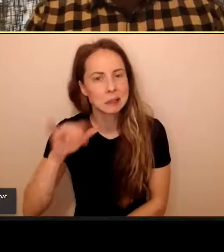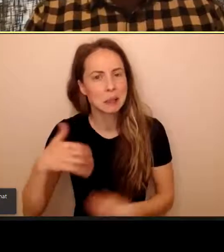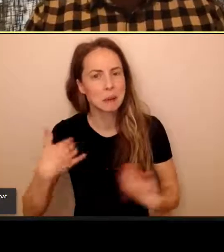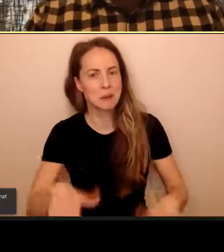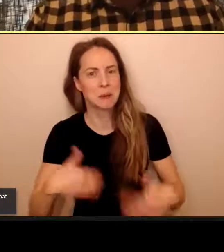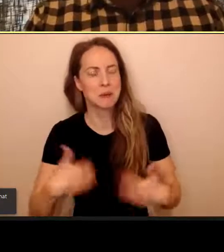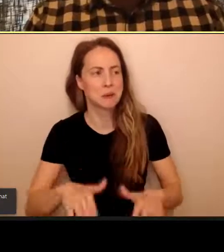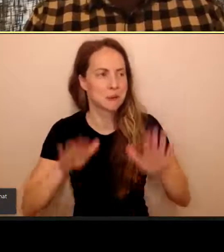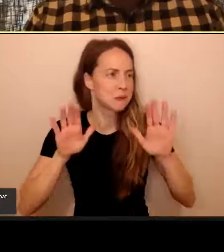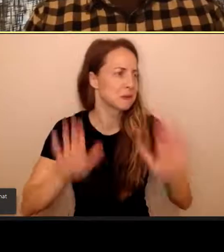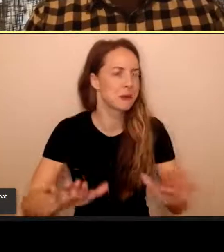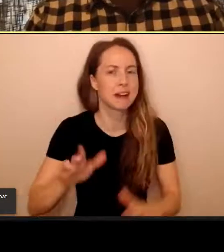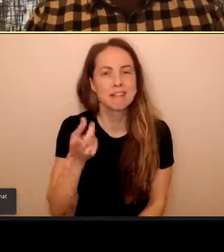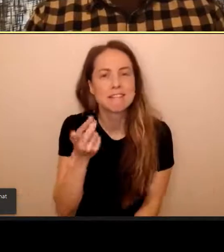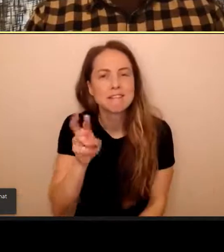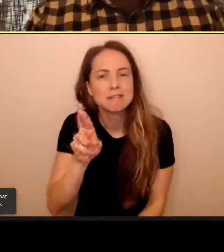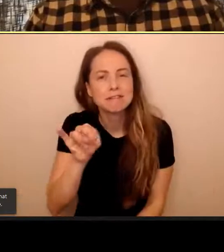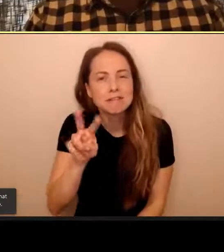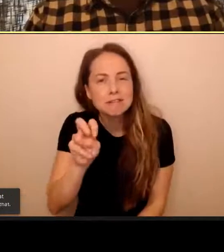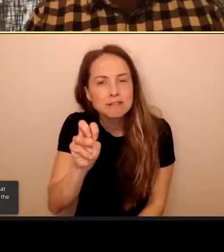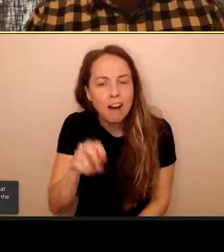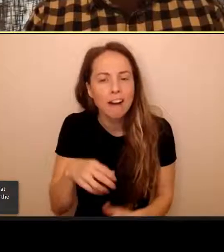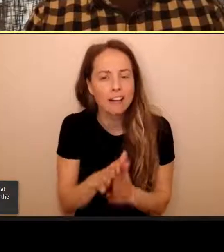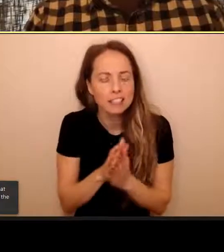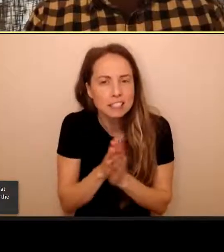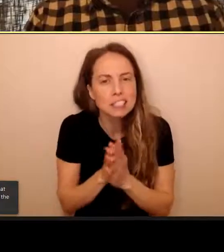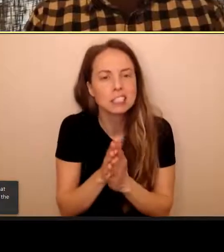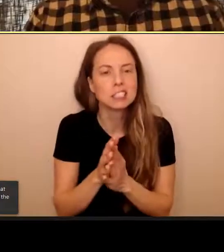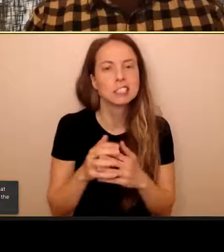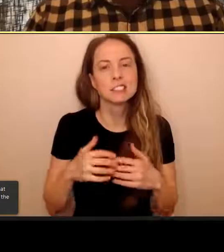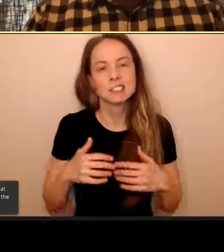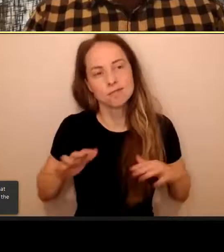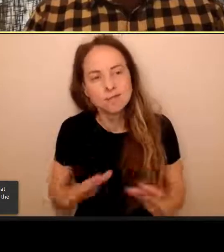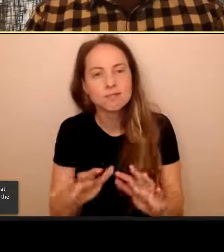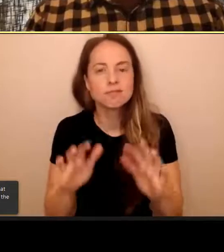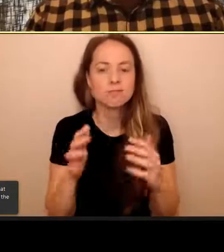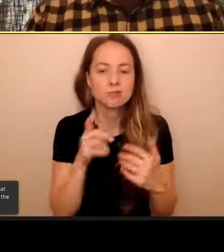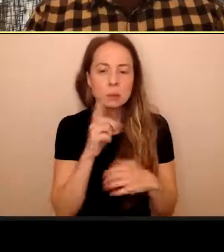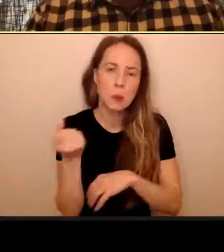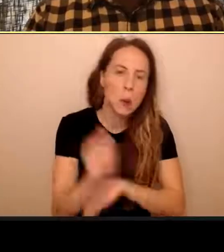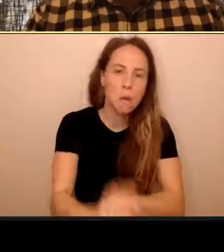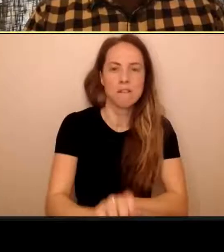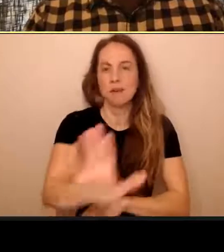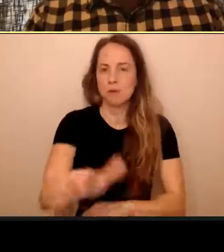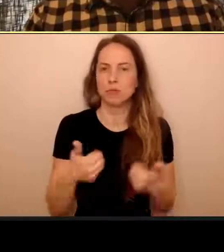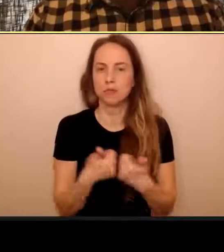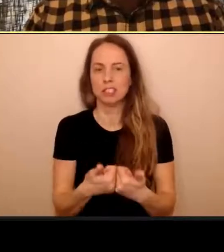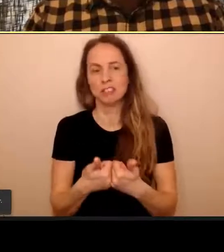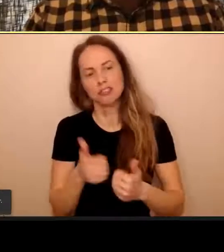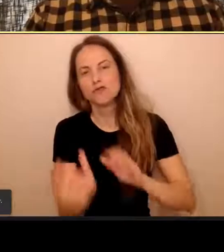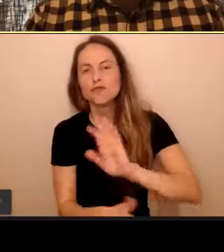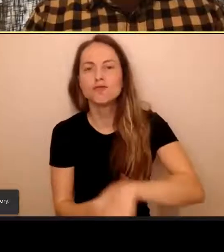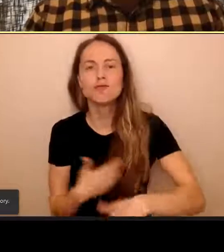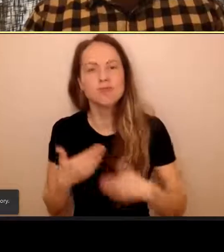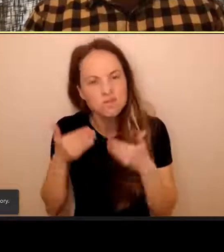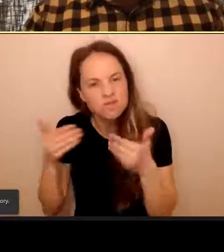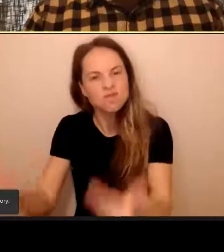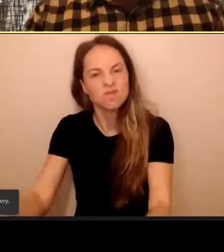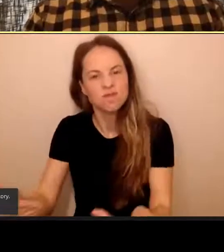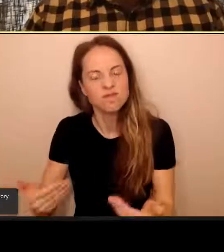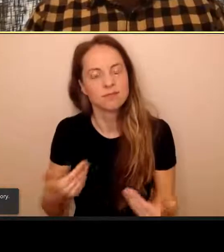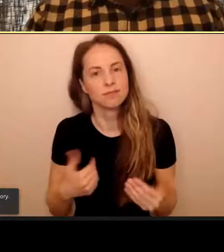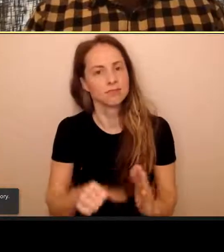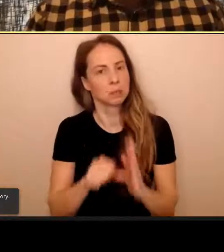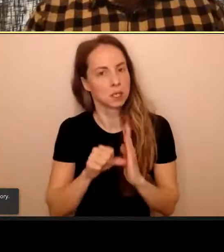push yourself and to overcome the challenges that you faced. It's really impressive to hear your story, and